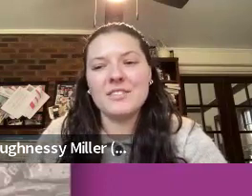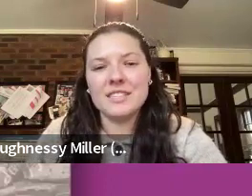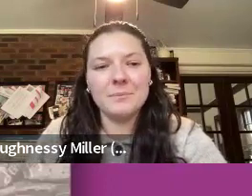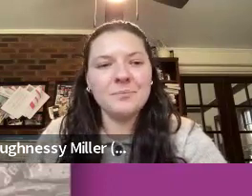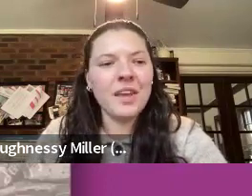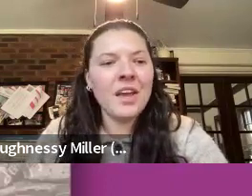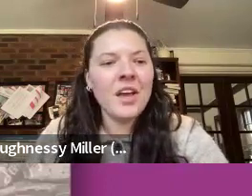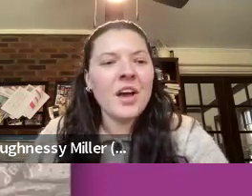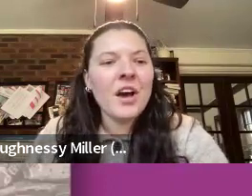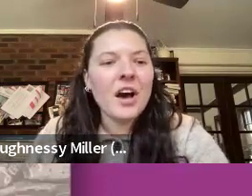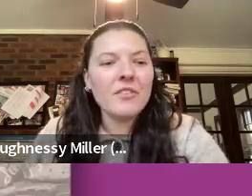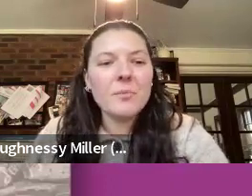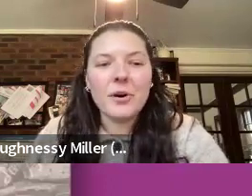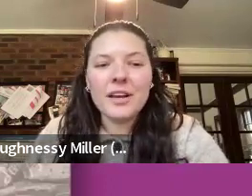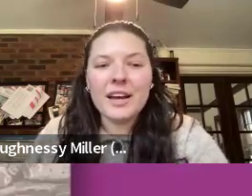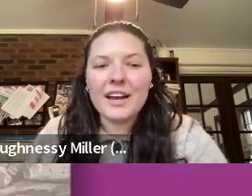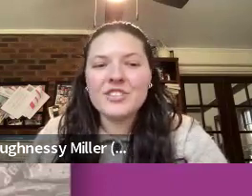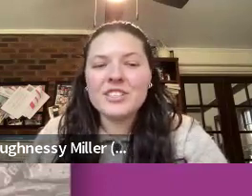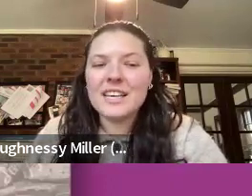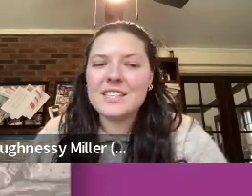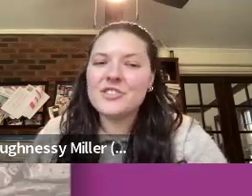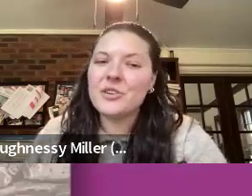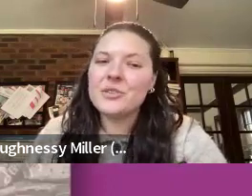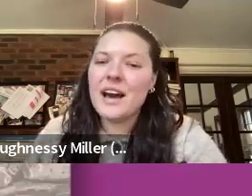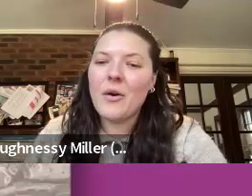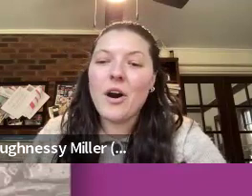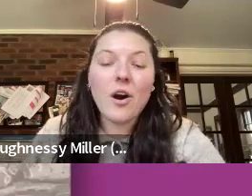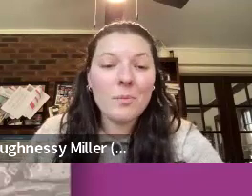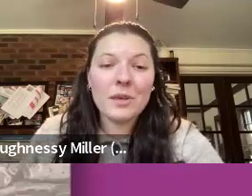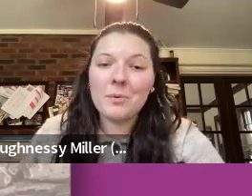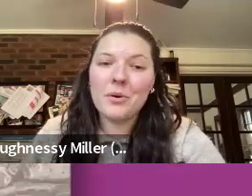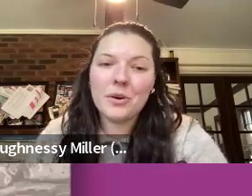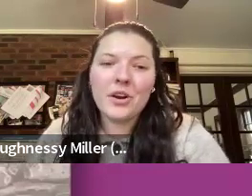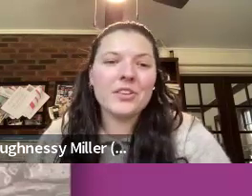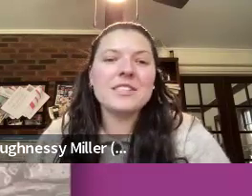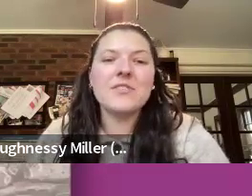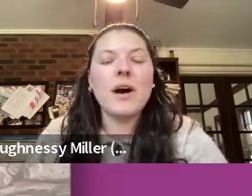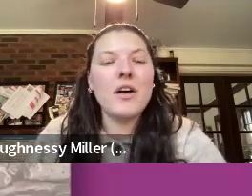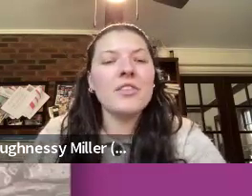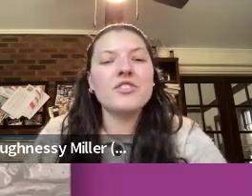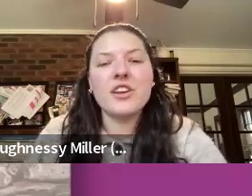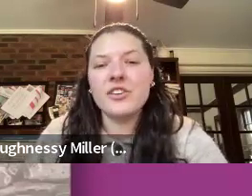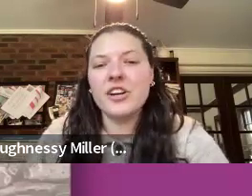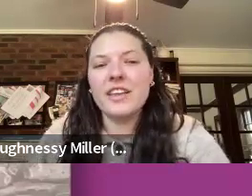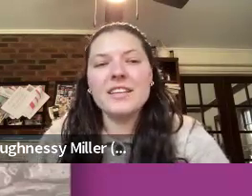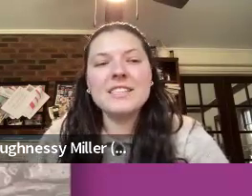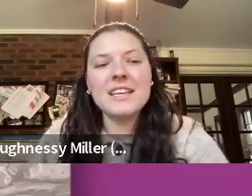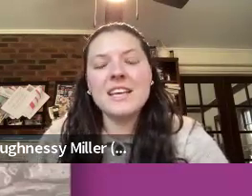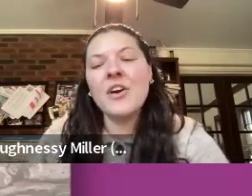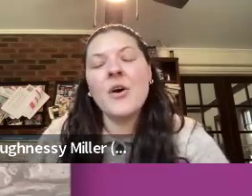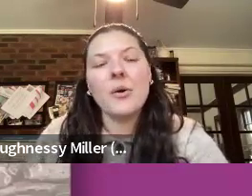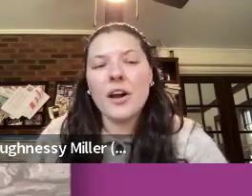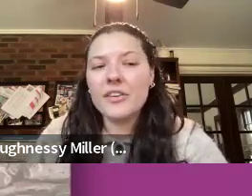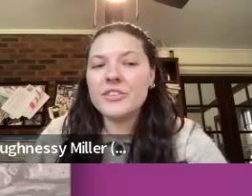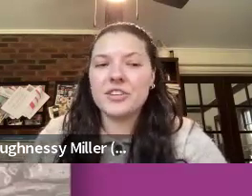social activism. Of the book, Aisha says it shows how all people, regardless of wealth, gender,